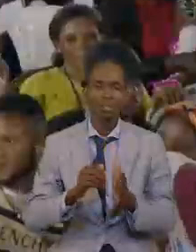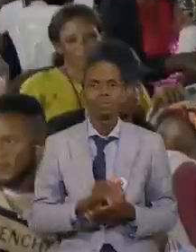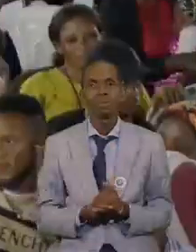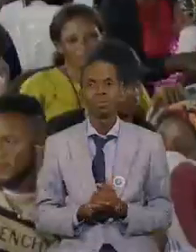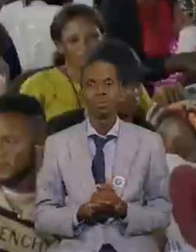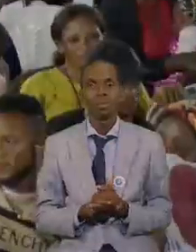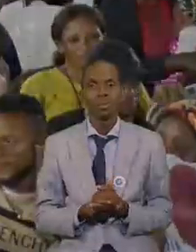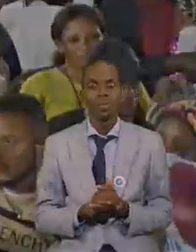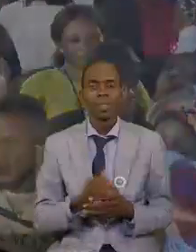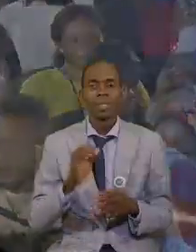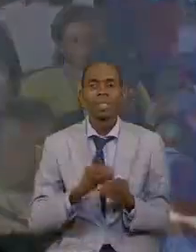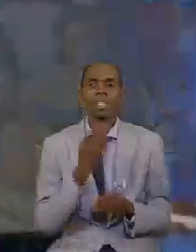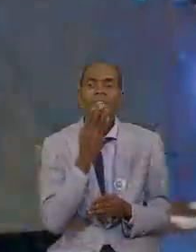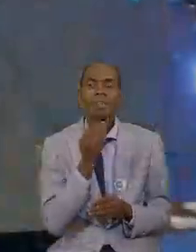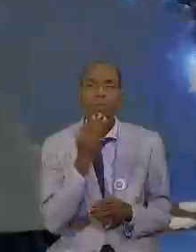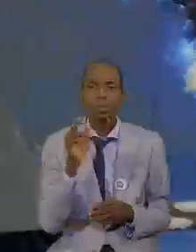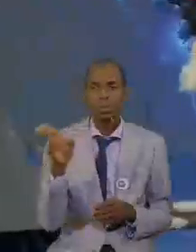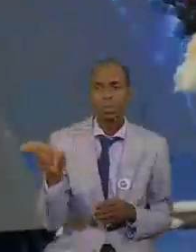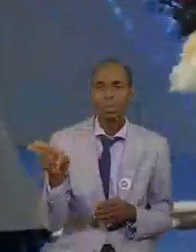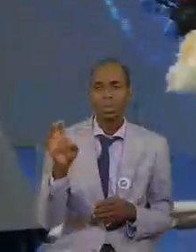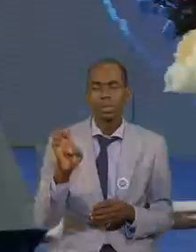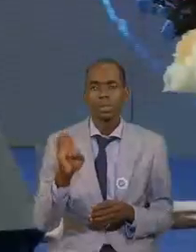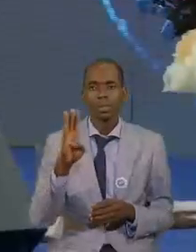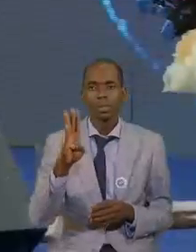Hebrews chapter 2, I'm reading from verse 14.